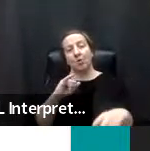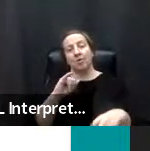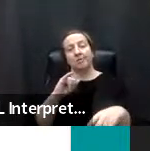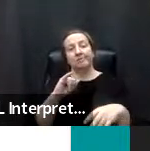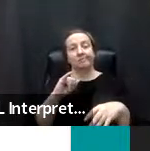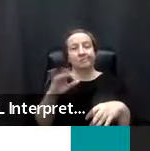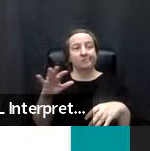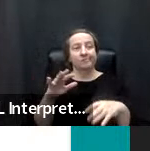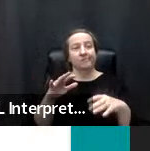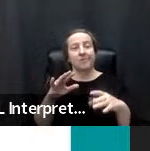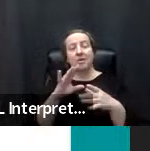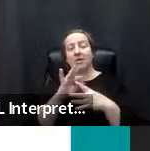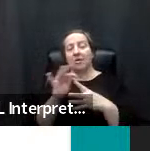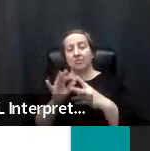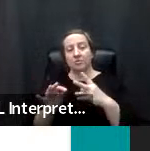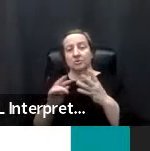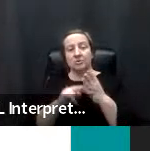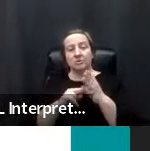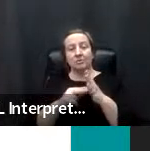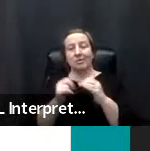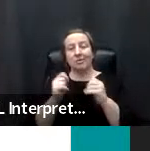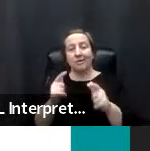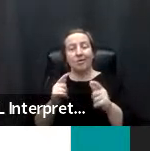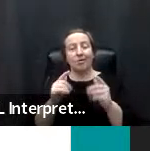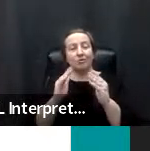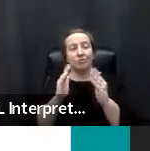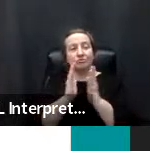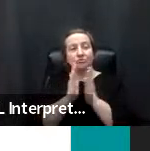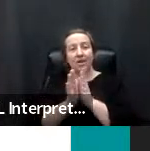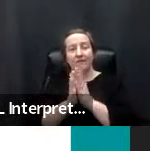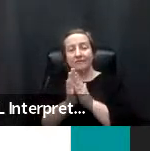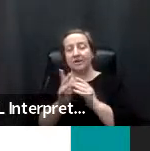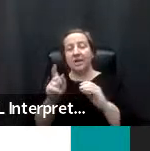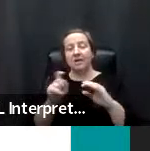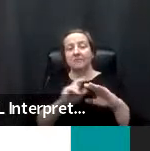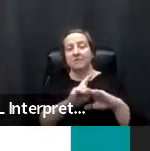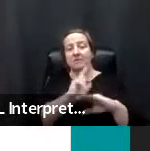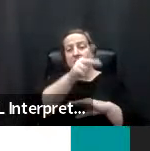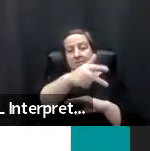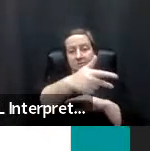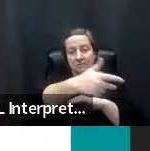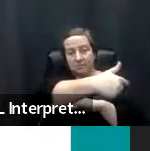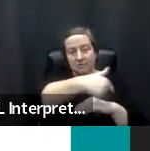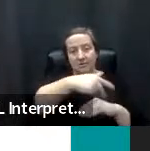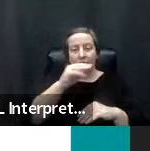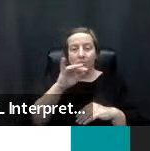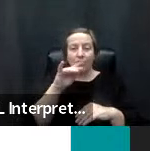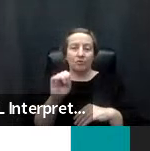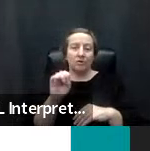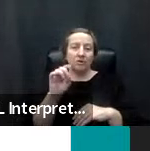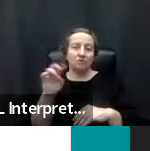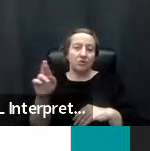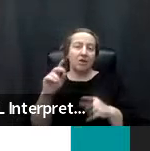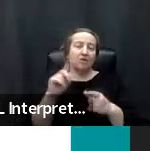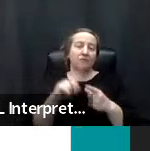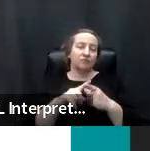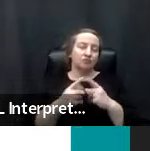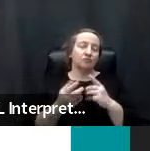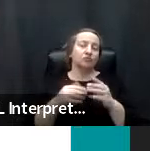option where all traffic accessing Hayden Island would have to go through Marine Drive to get to Hayden